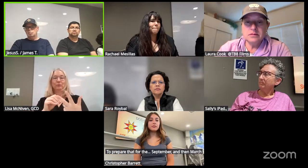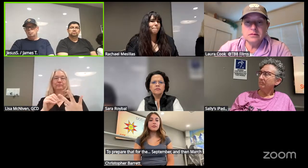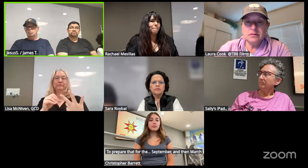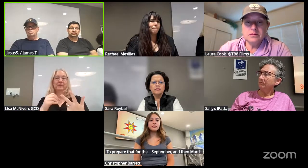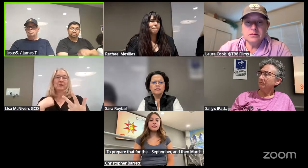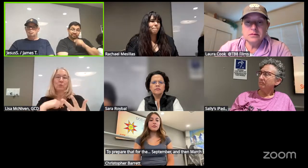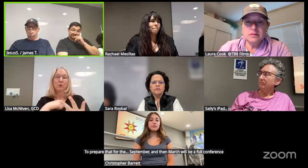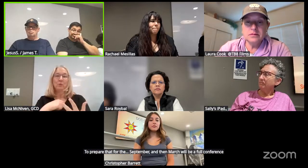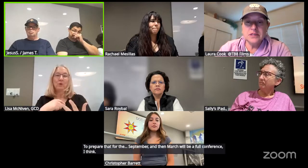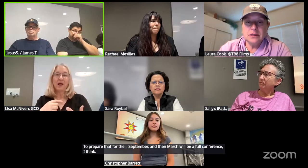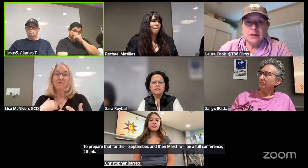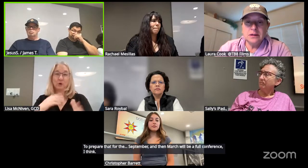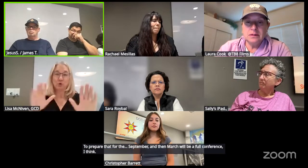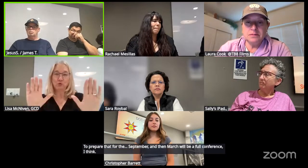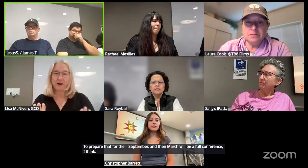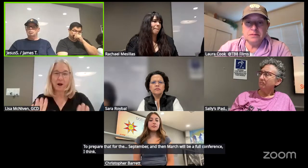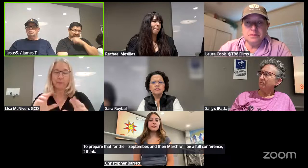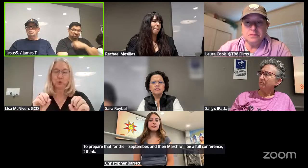conference.